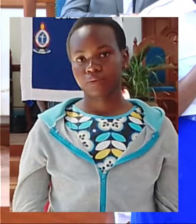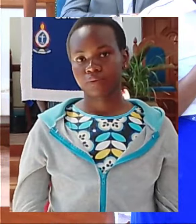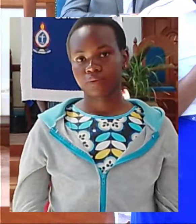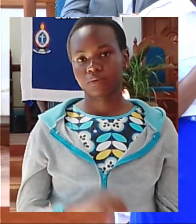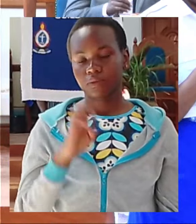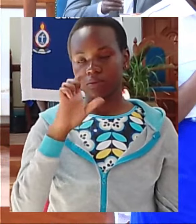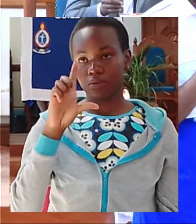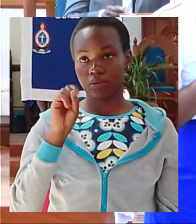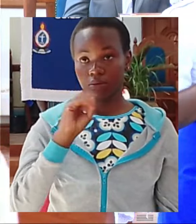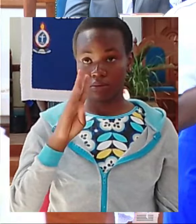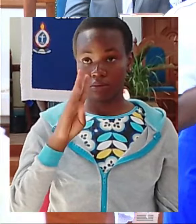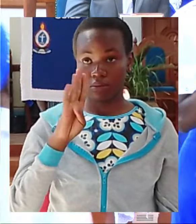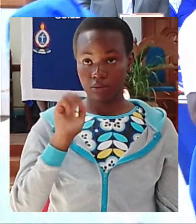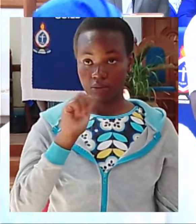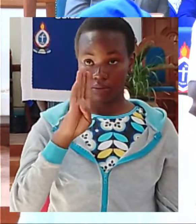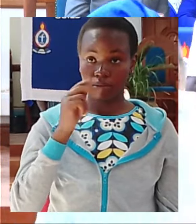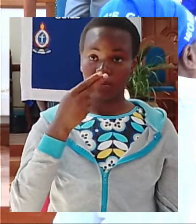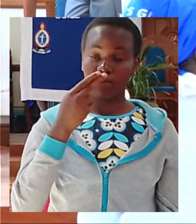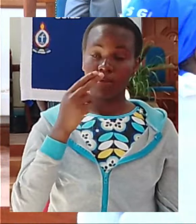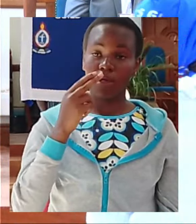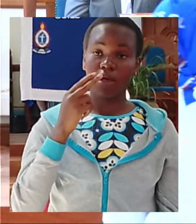Elizabeth Mutegi,